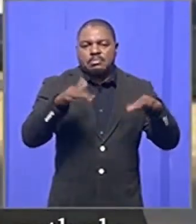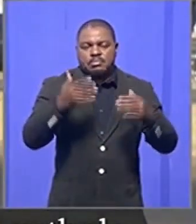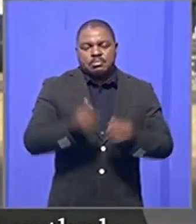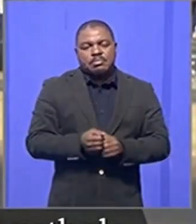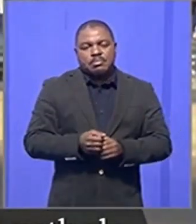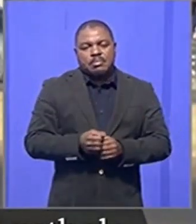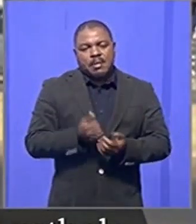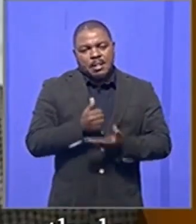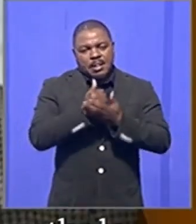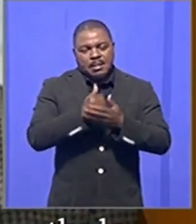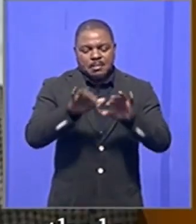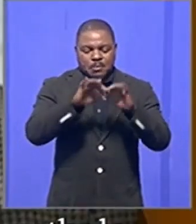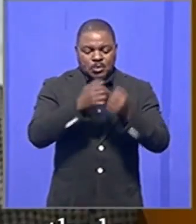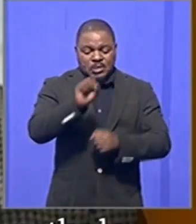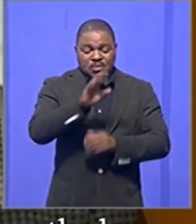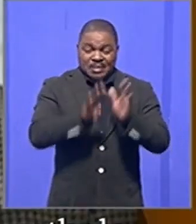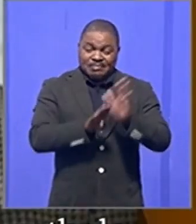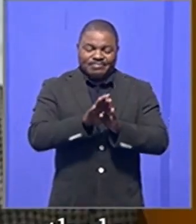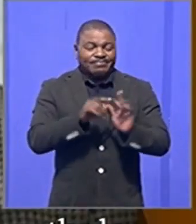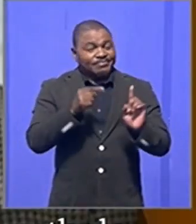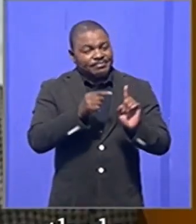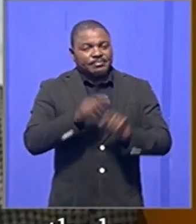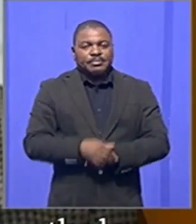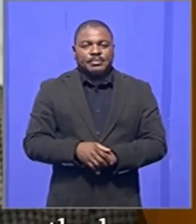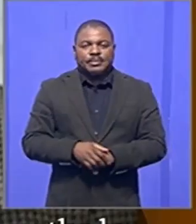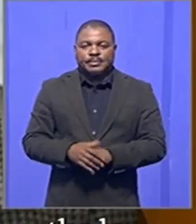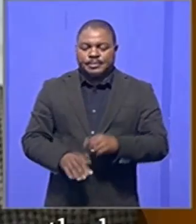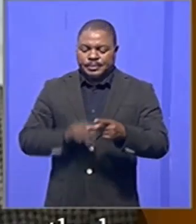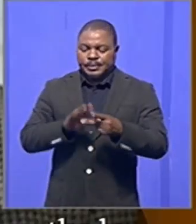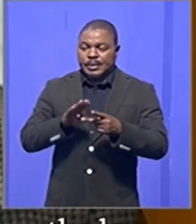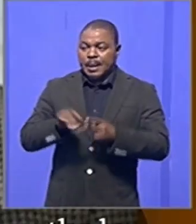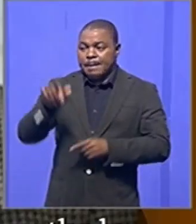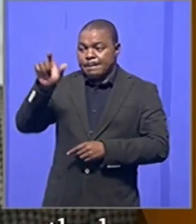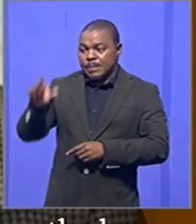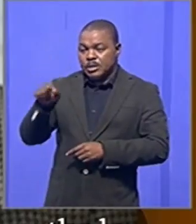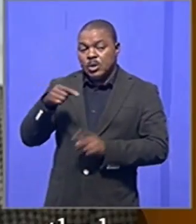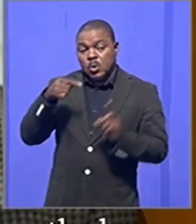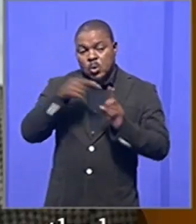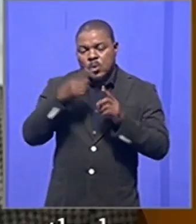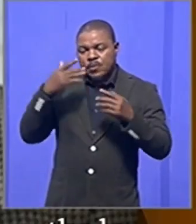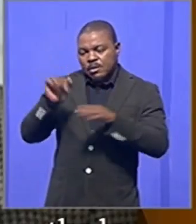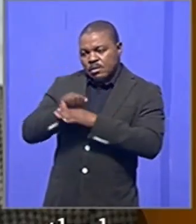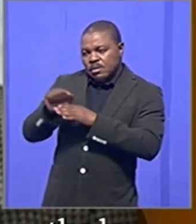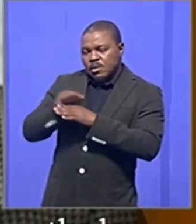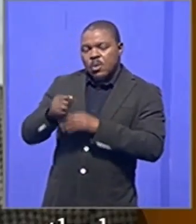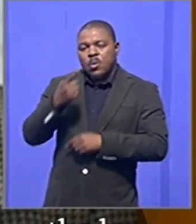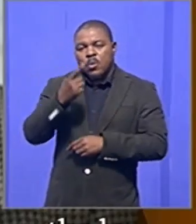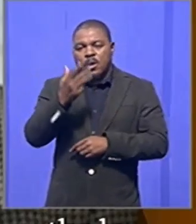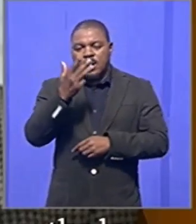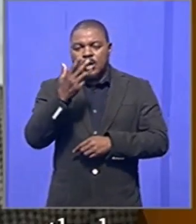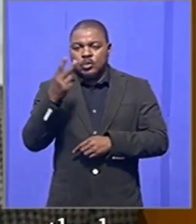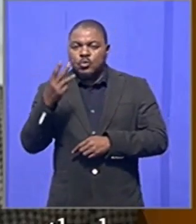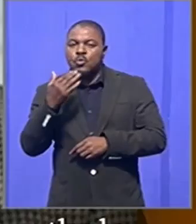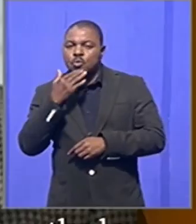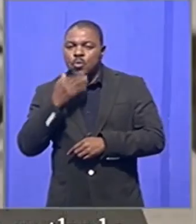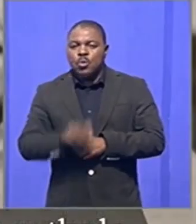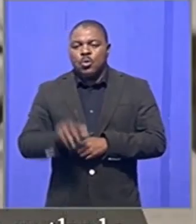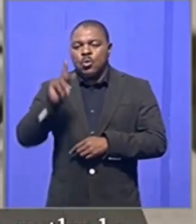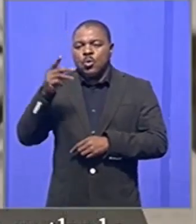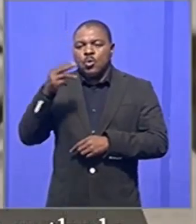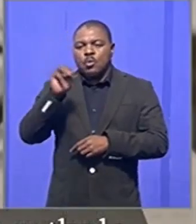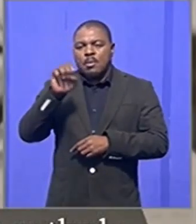development of football in this country. Go sa le bjalo, yo mongwe wa baraloki ba mathomo bao ba tlhatlhilwego ke Shabalala ka 1992 ke Dr. Khumalo.